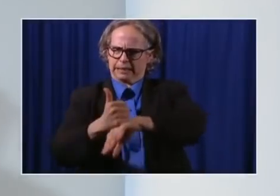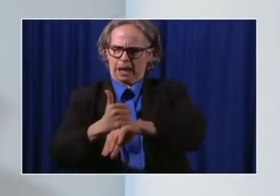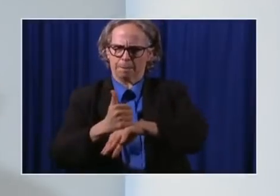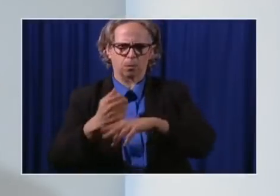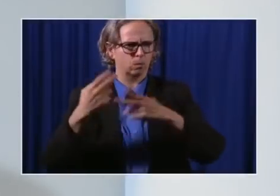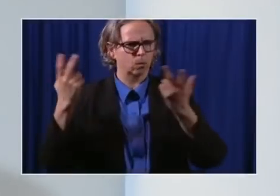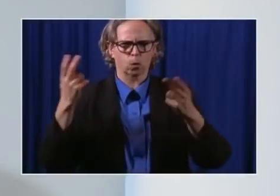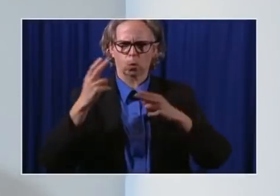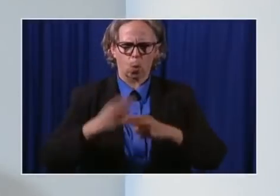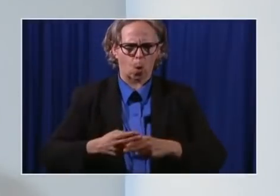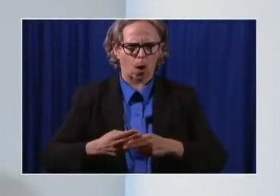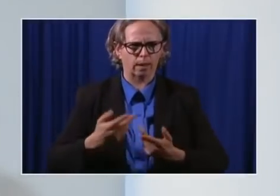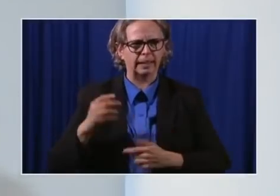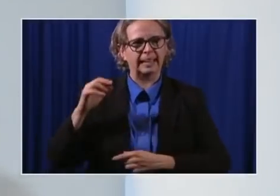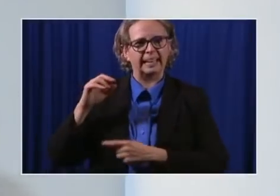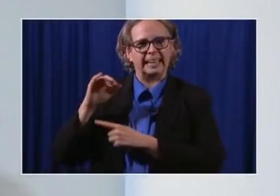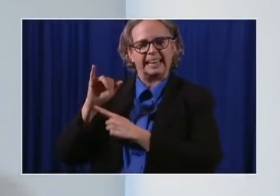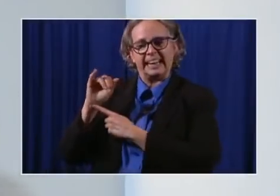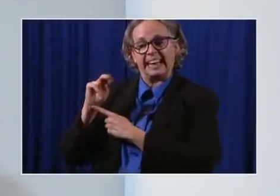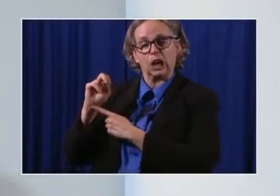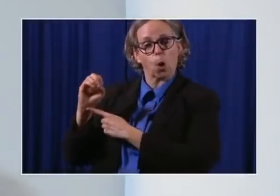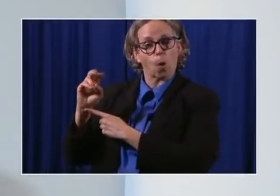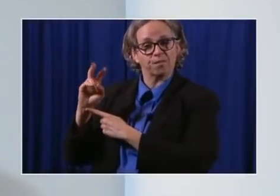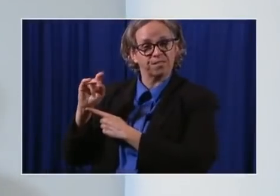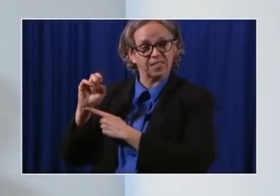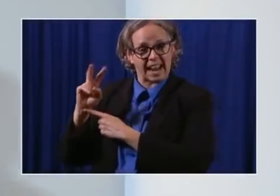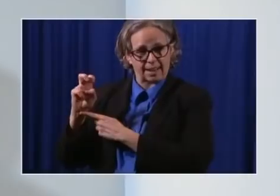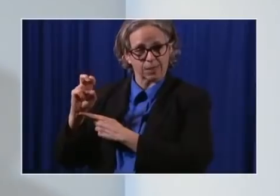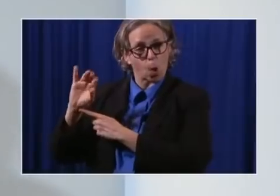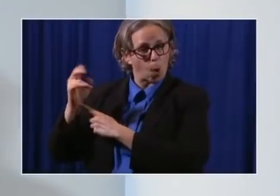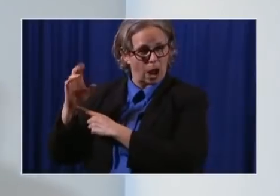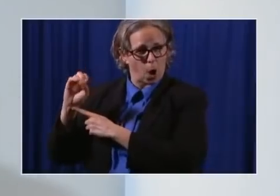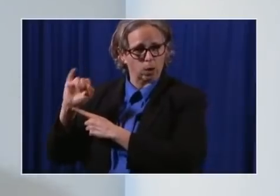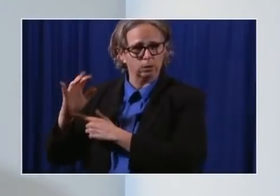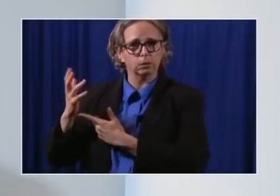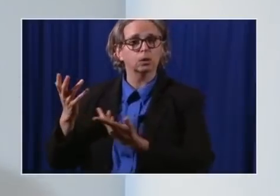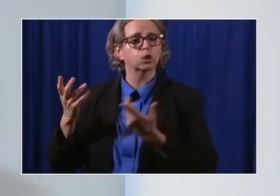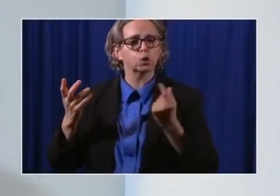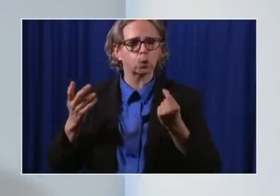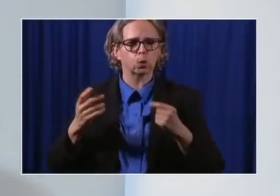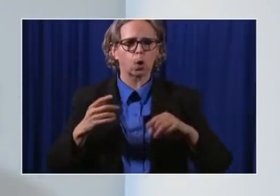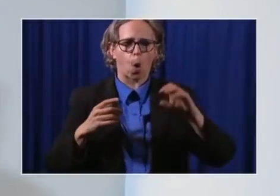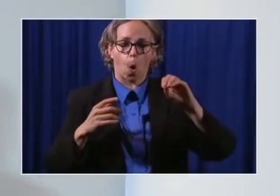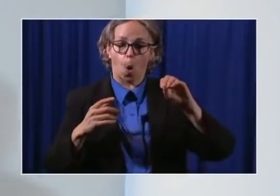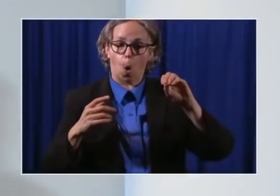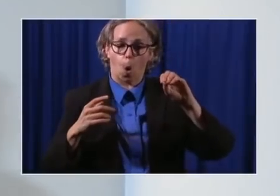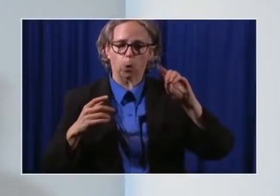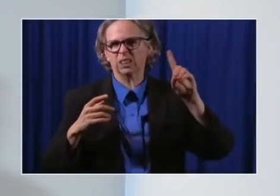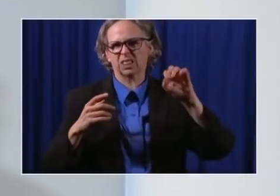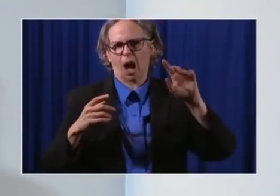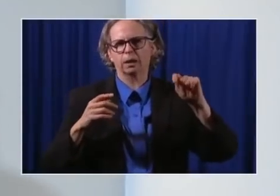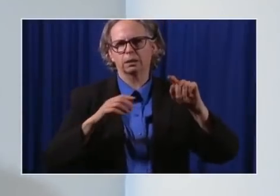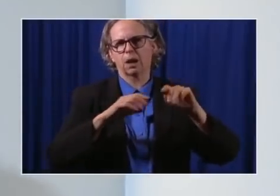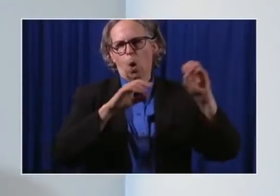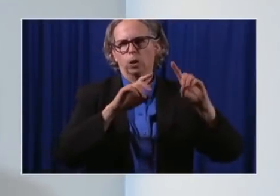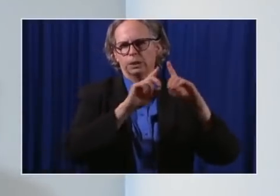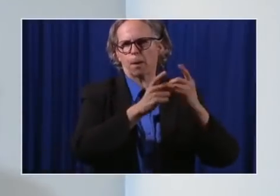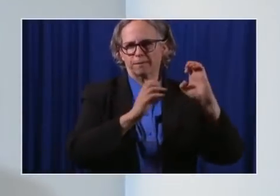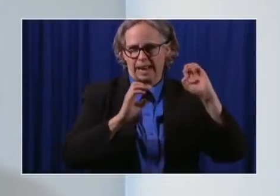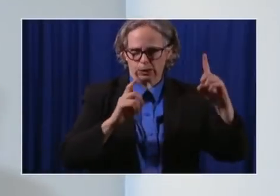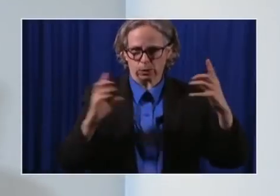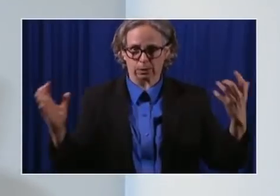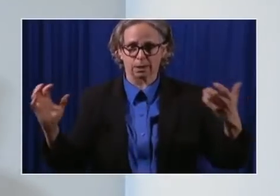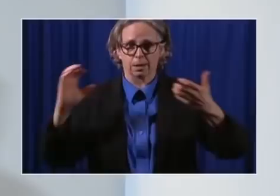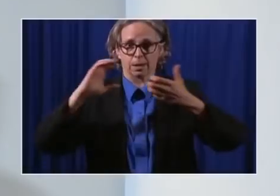Innovate Ohio is working with ODOT to put an e-permitting system on right-of-way access so that we can get more broadband in the ground, fiber